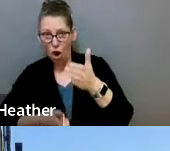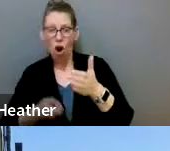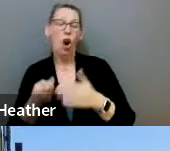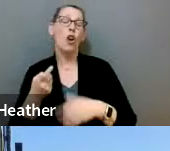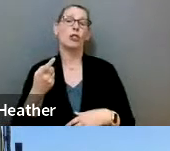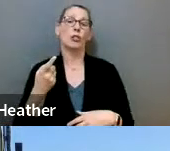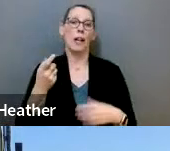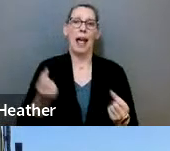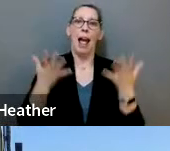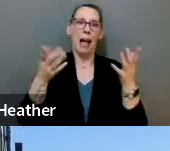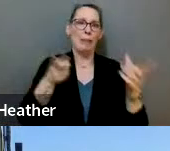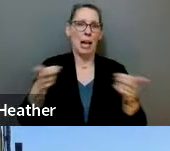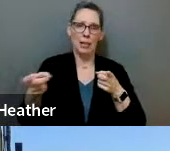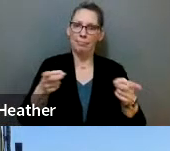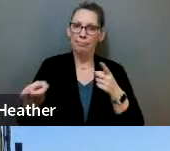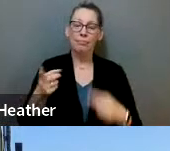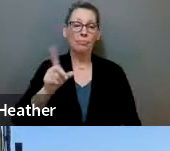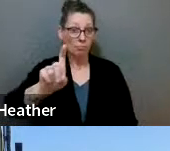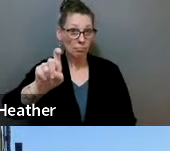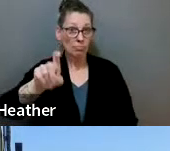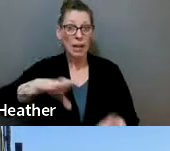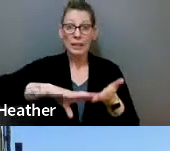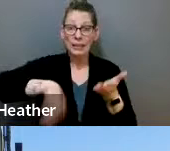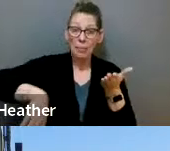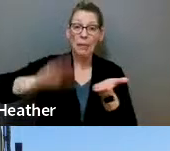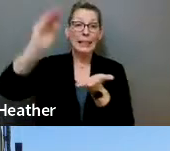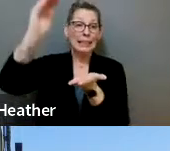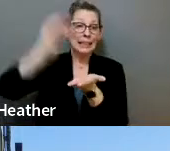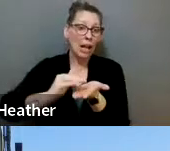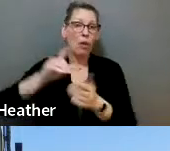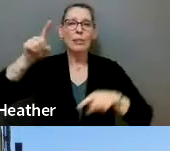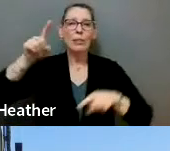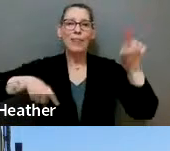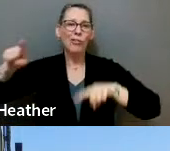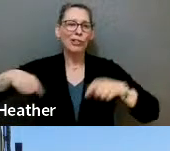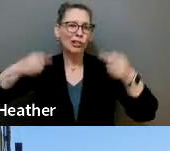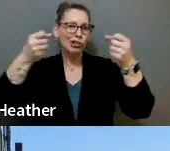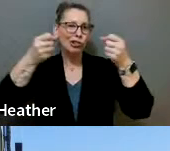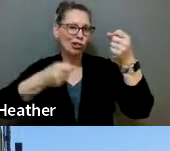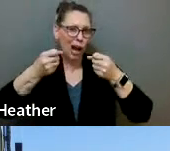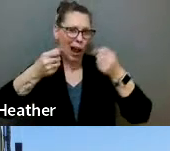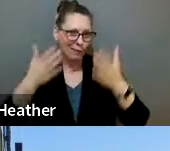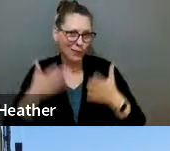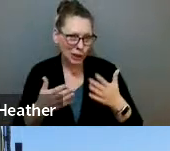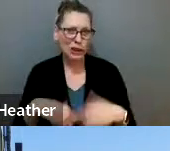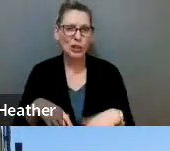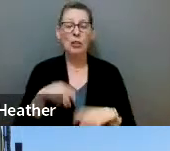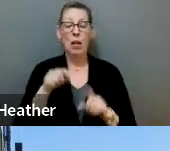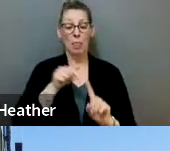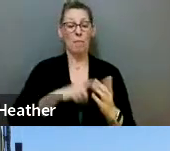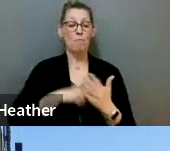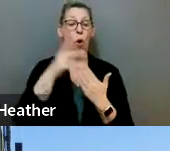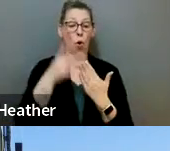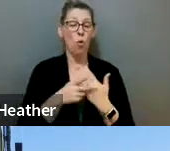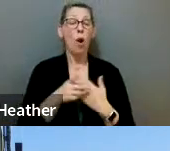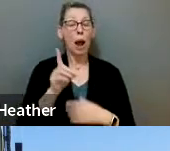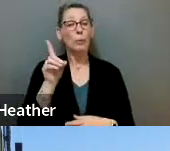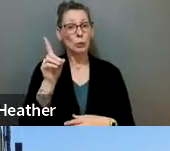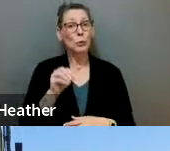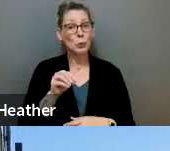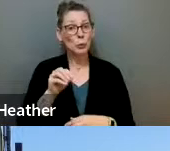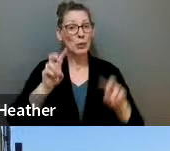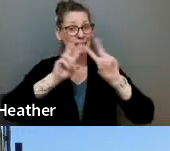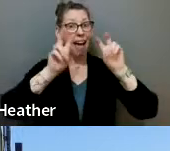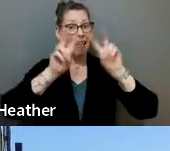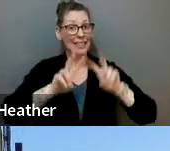bridge, whether there are exemptions or discounts for various drivers. So the program does do analysis